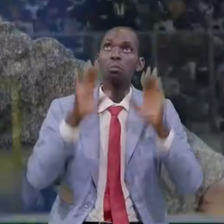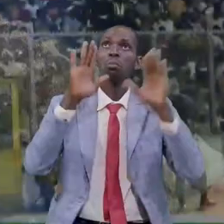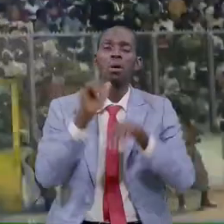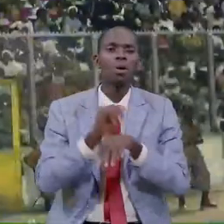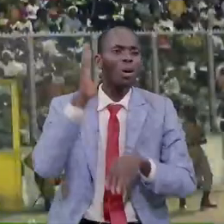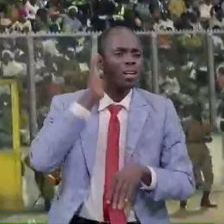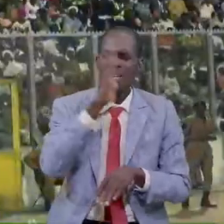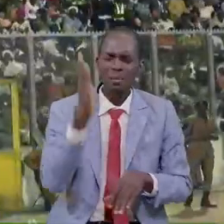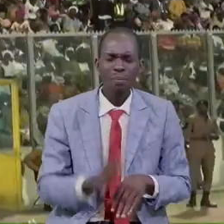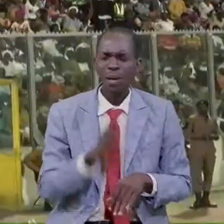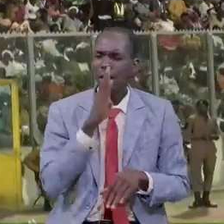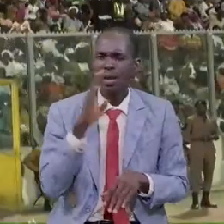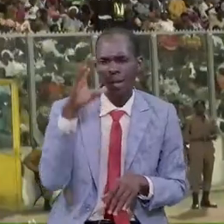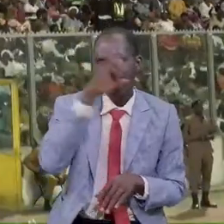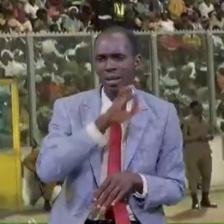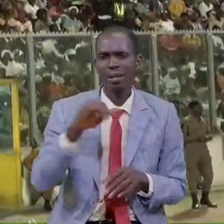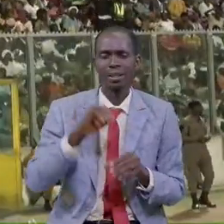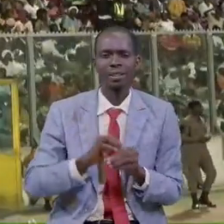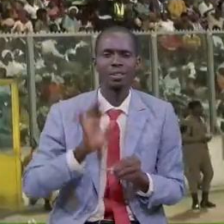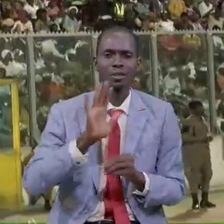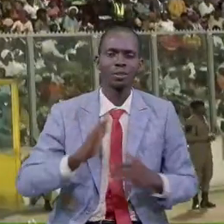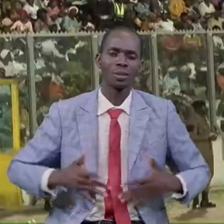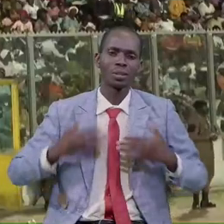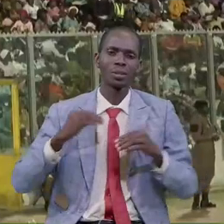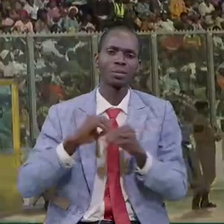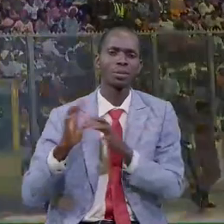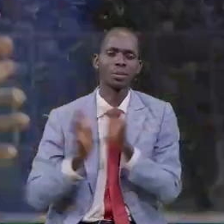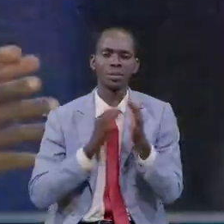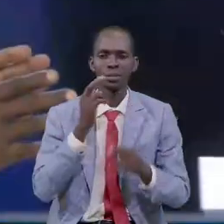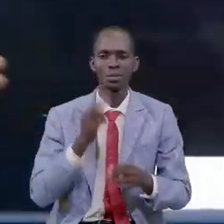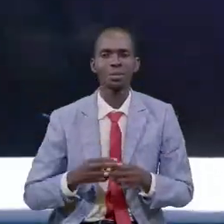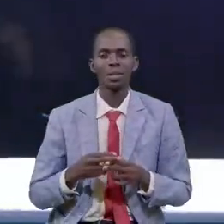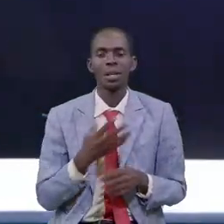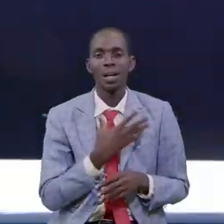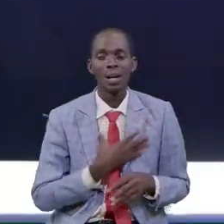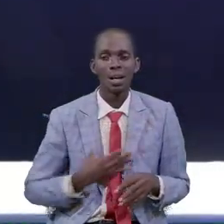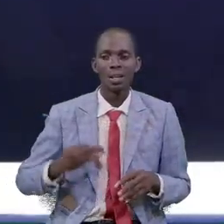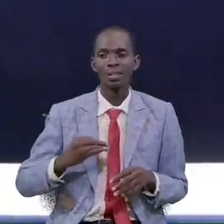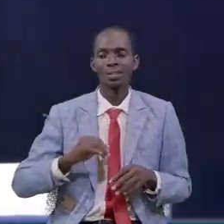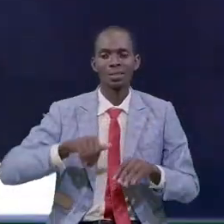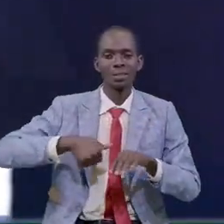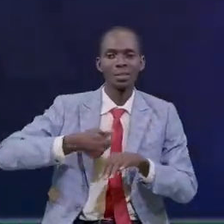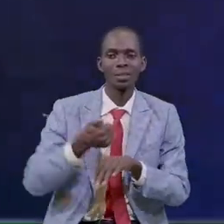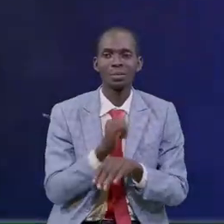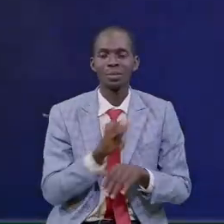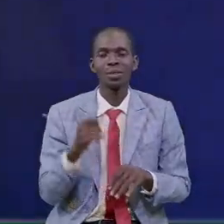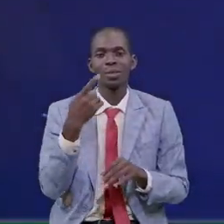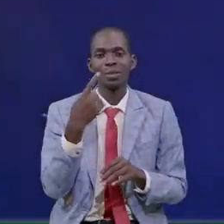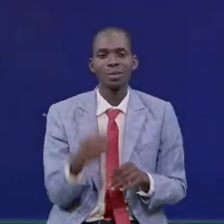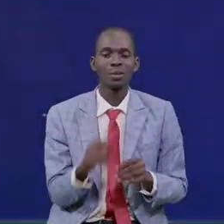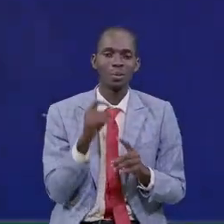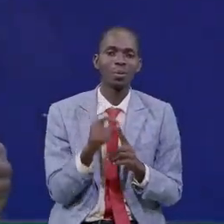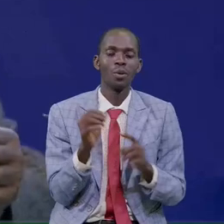Les miracles ne vont jamais manquer dans votre vie. And confirming the words or